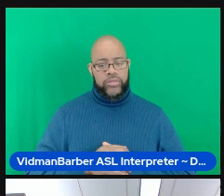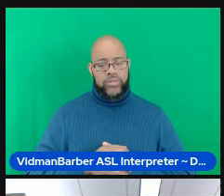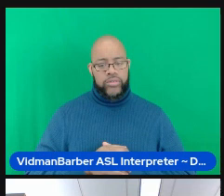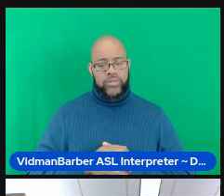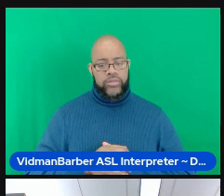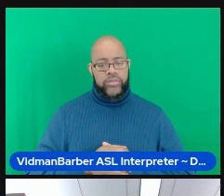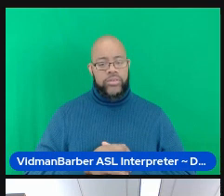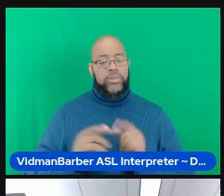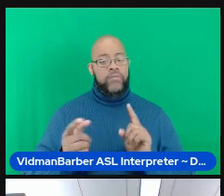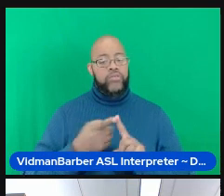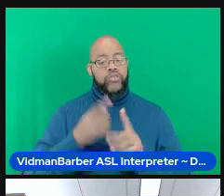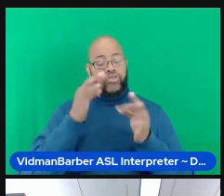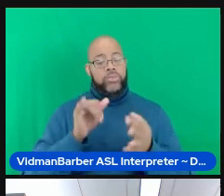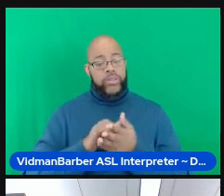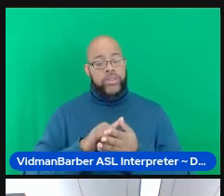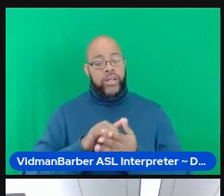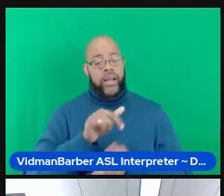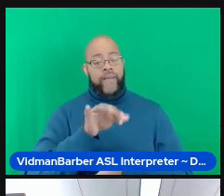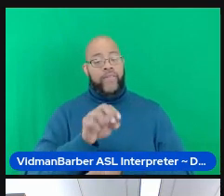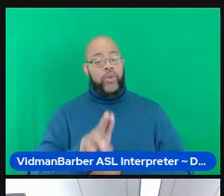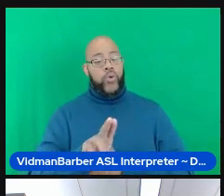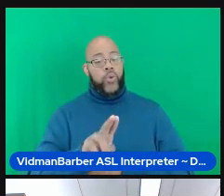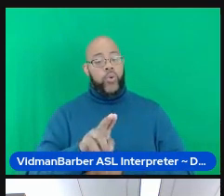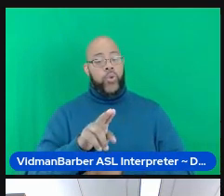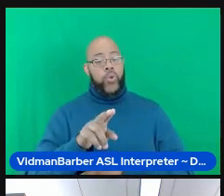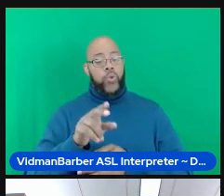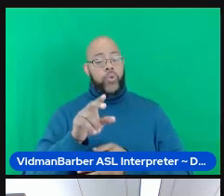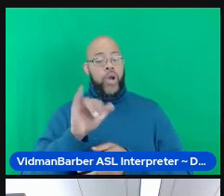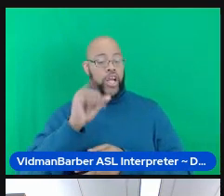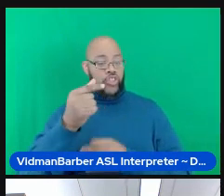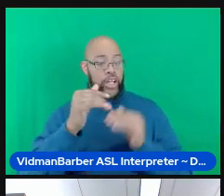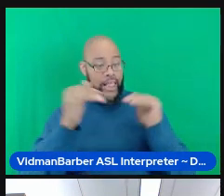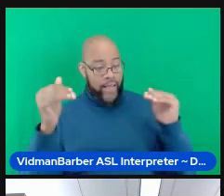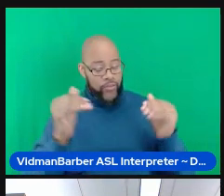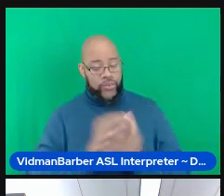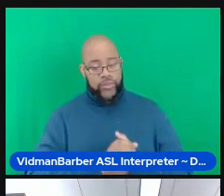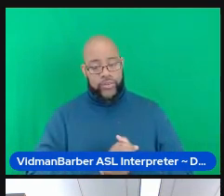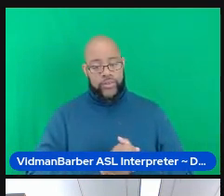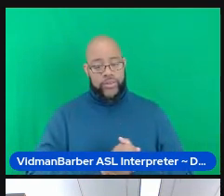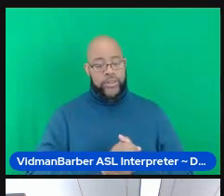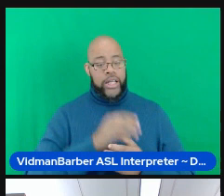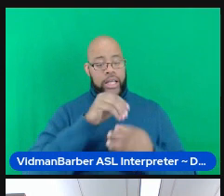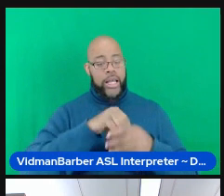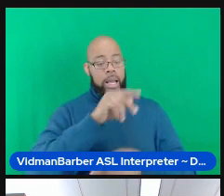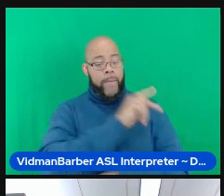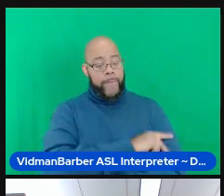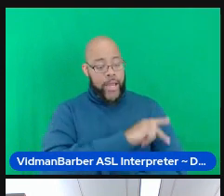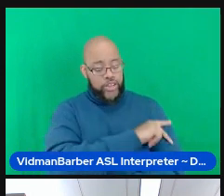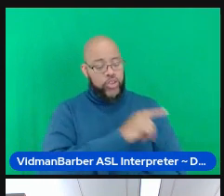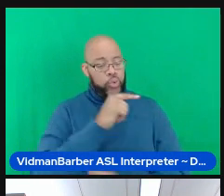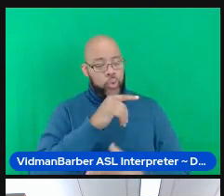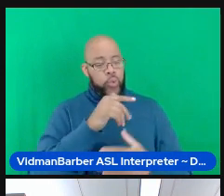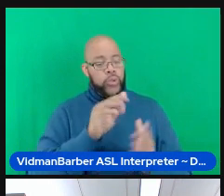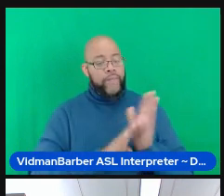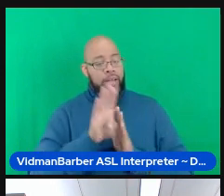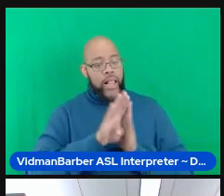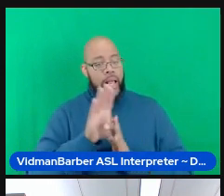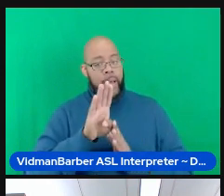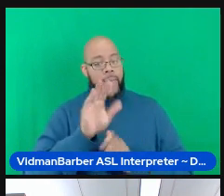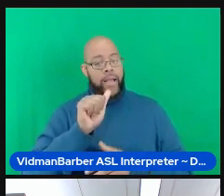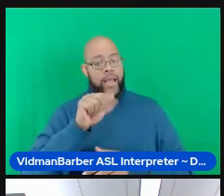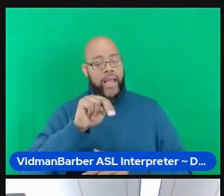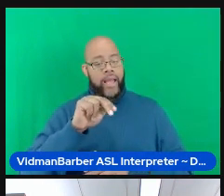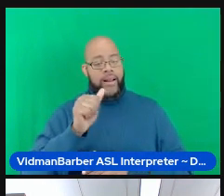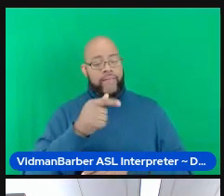determine the influenza vaccine specific IgE levels in patients who develop anaphylaxis, and also